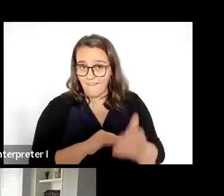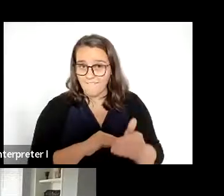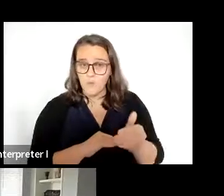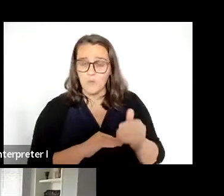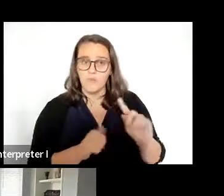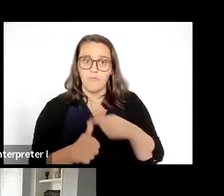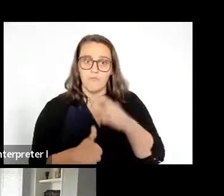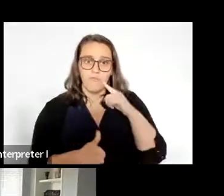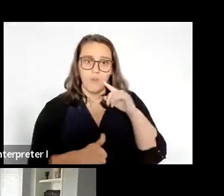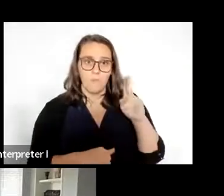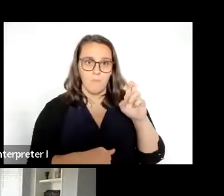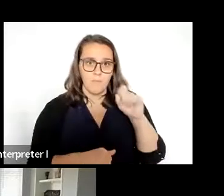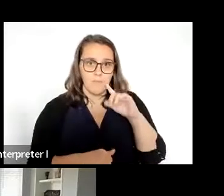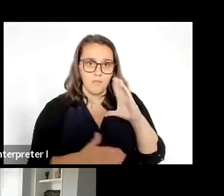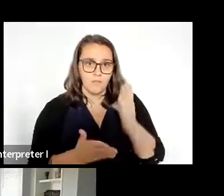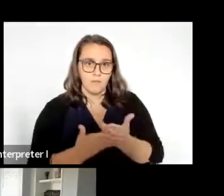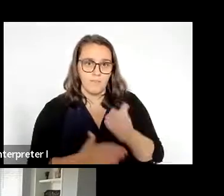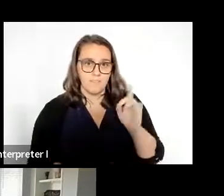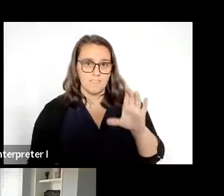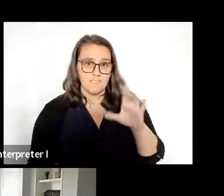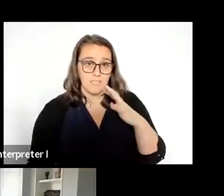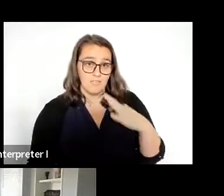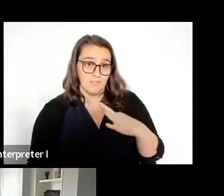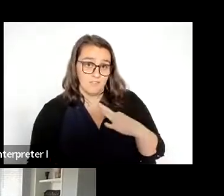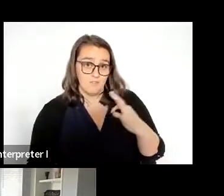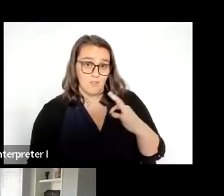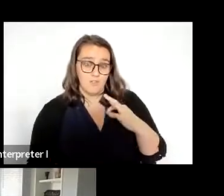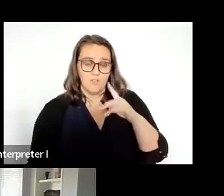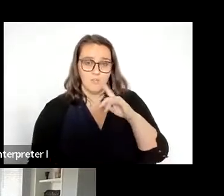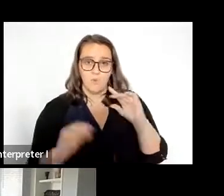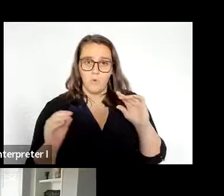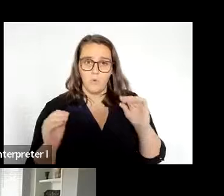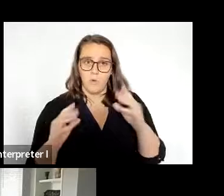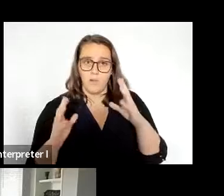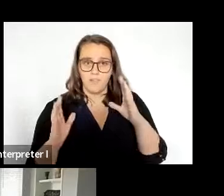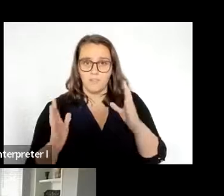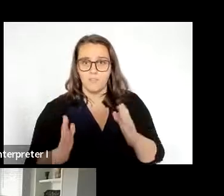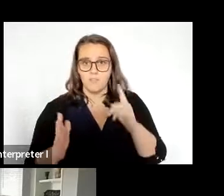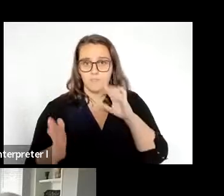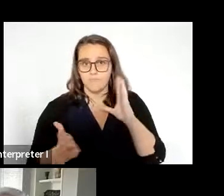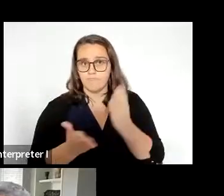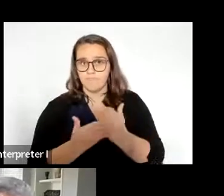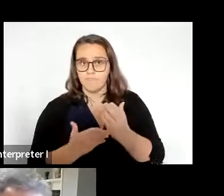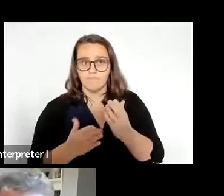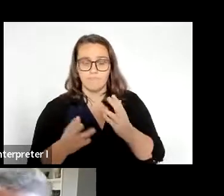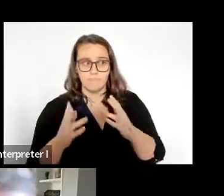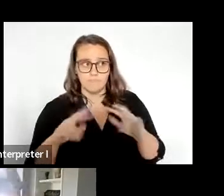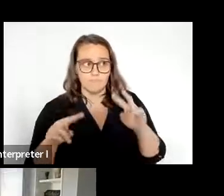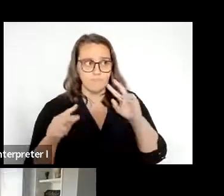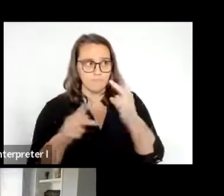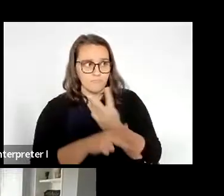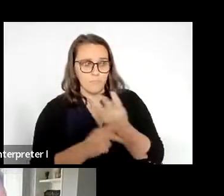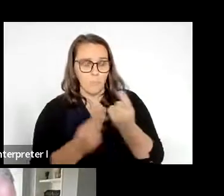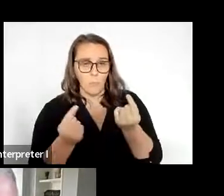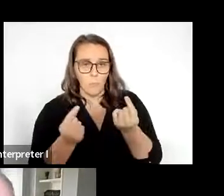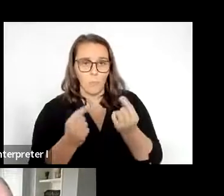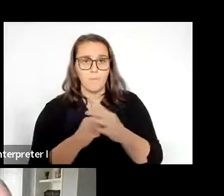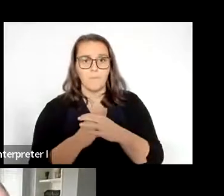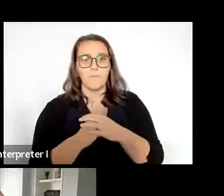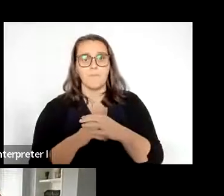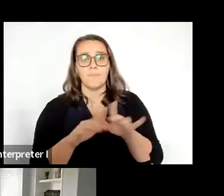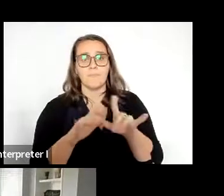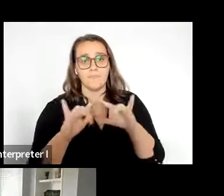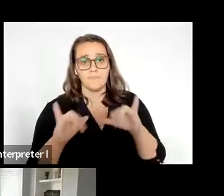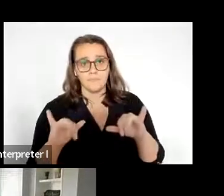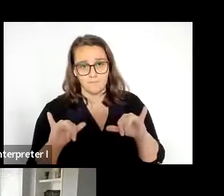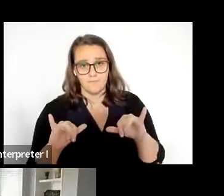DC, volunteers and organizers were on the ground immediately responding and getting a firsthand look at the situation. At the same